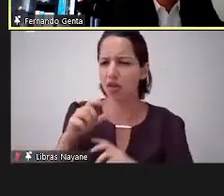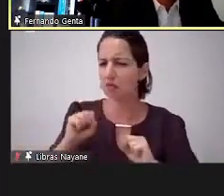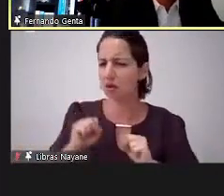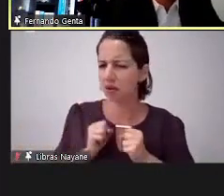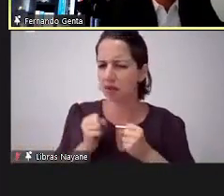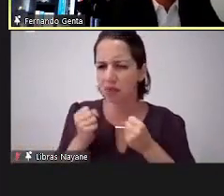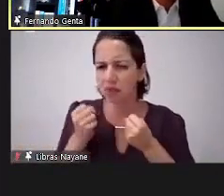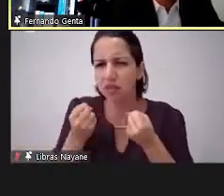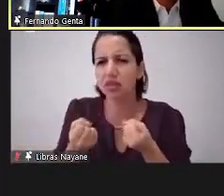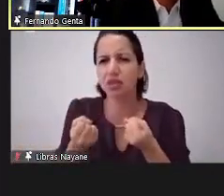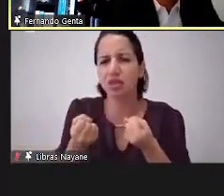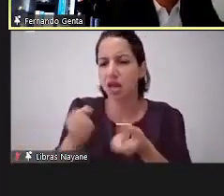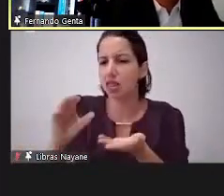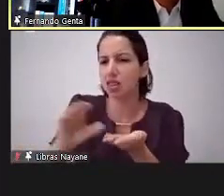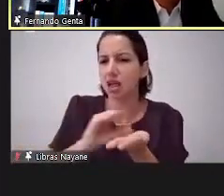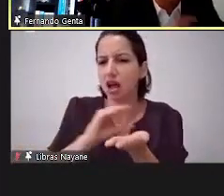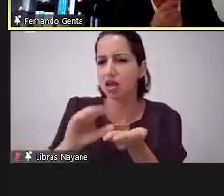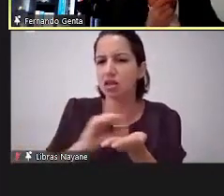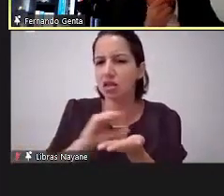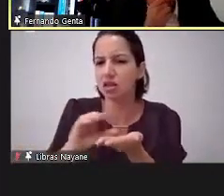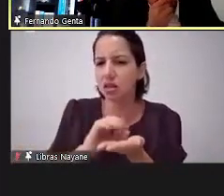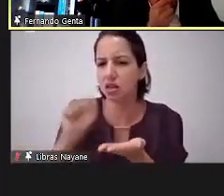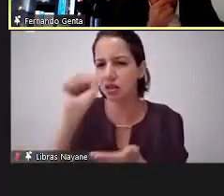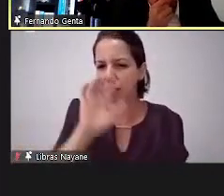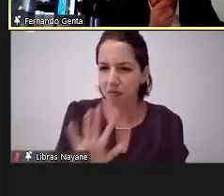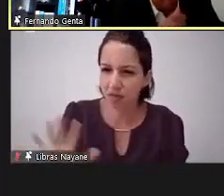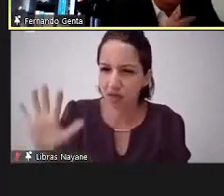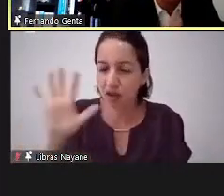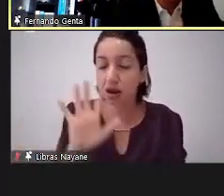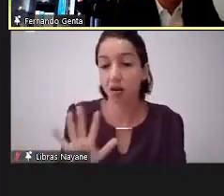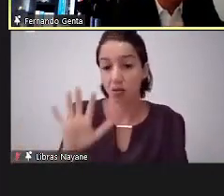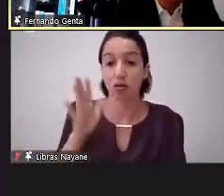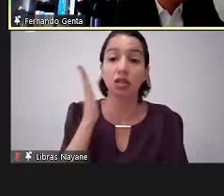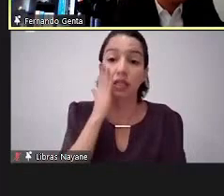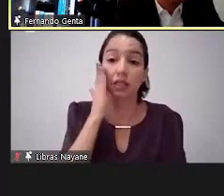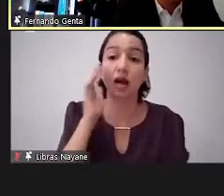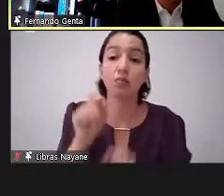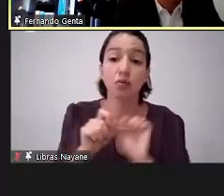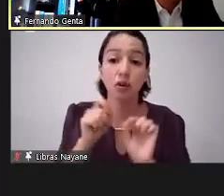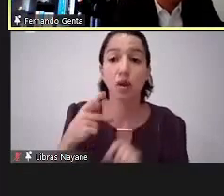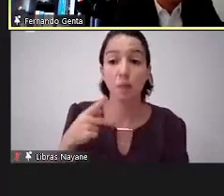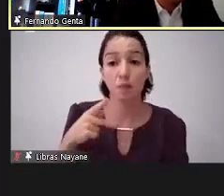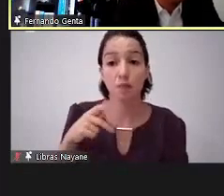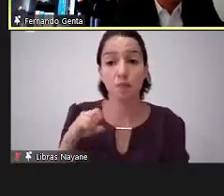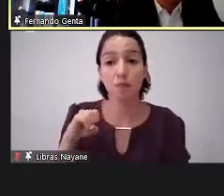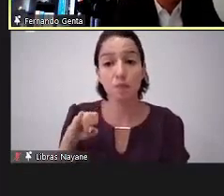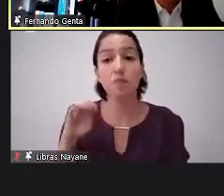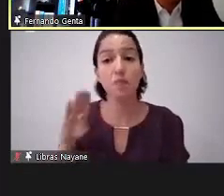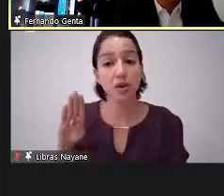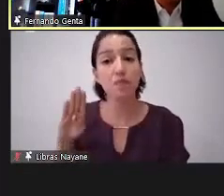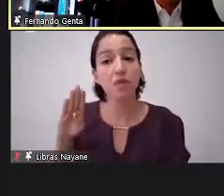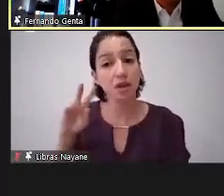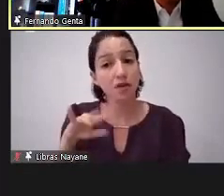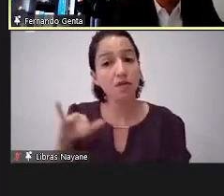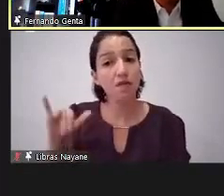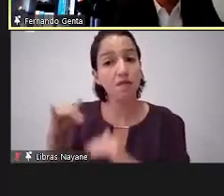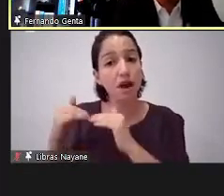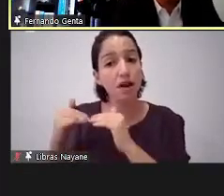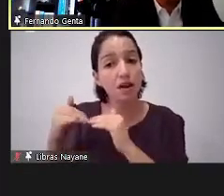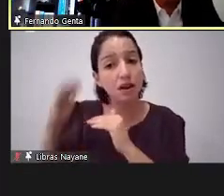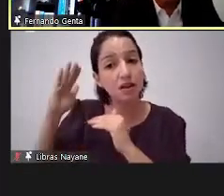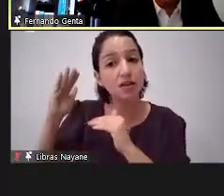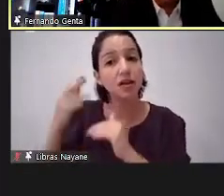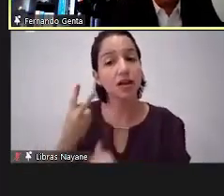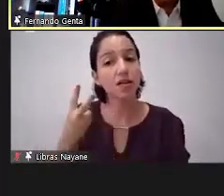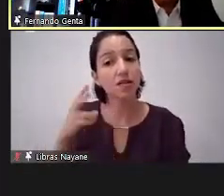the rates of taxation. What we had, that the nominal GDP will grow in terms